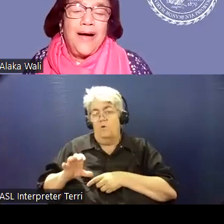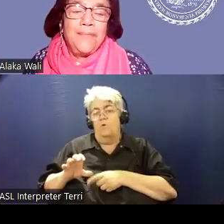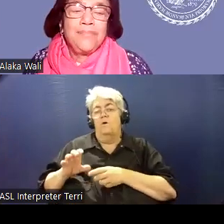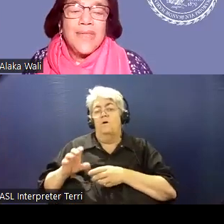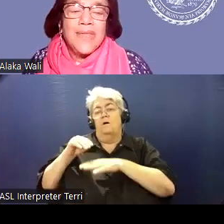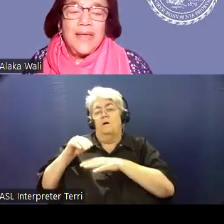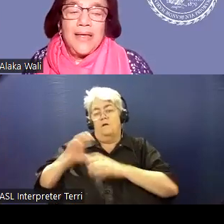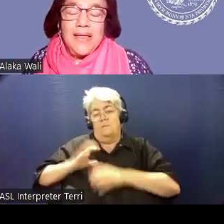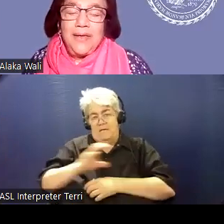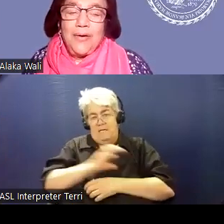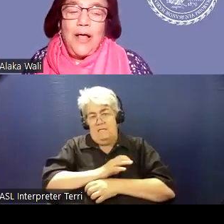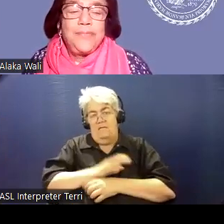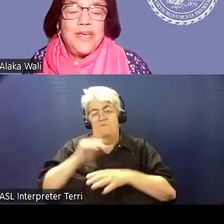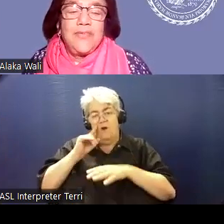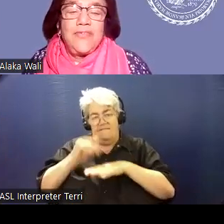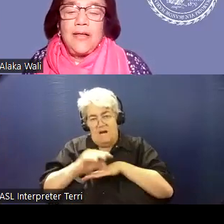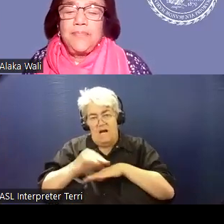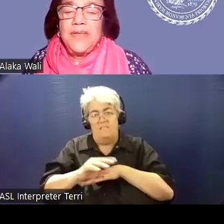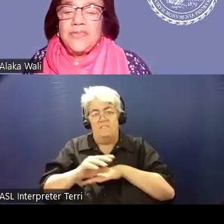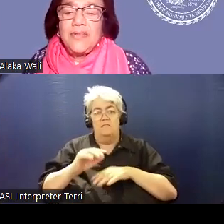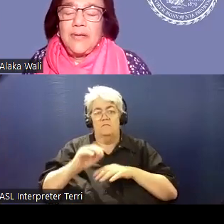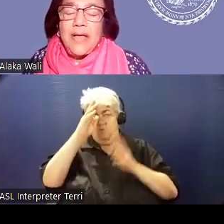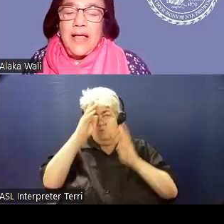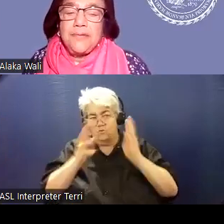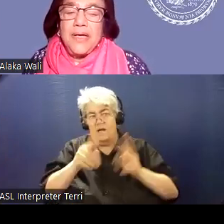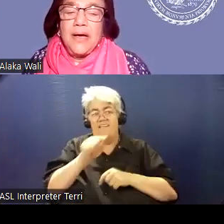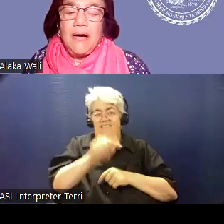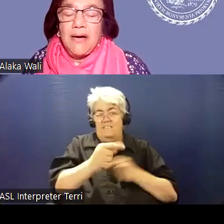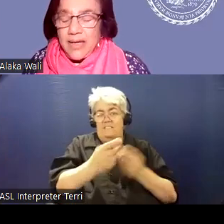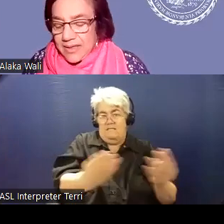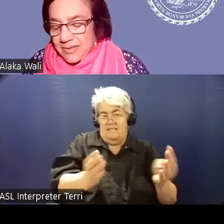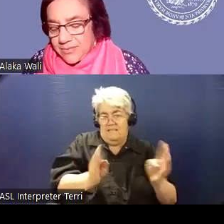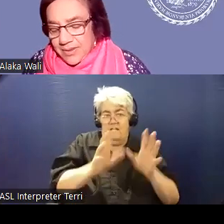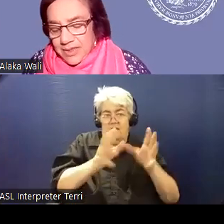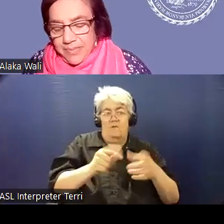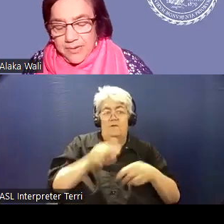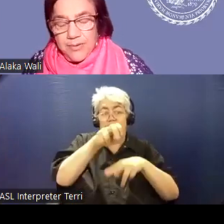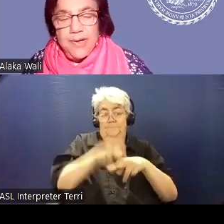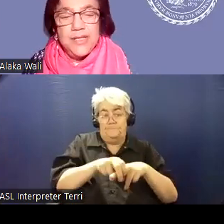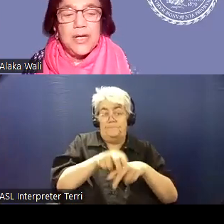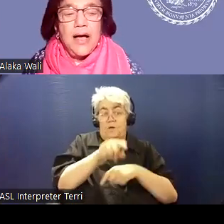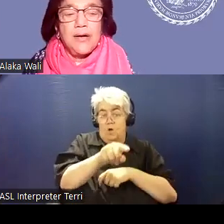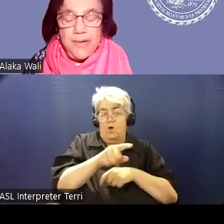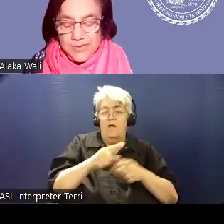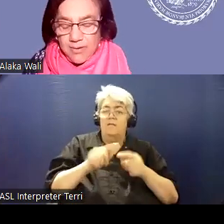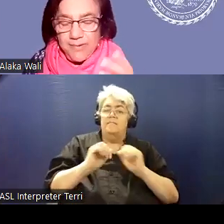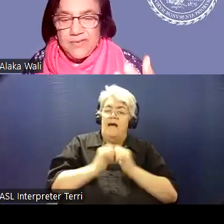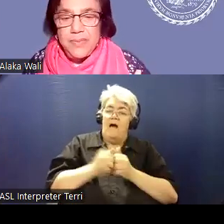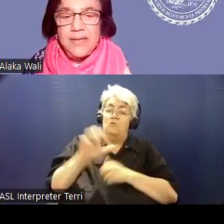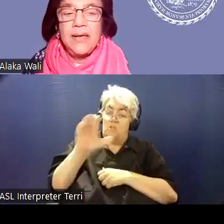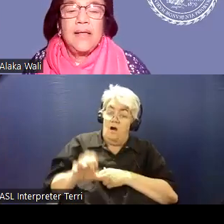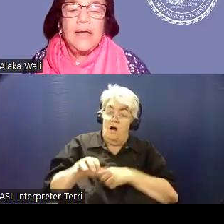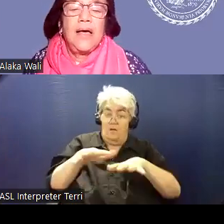who, you know, helped us develop this little gallery here. And it's really about the way Chicago has